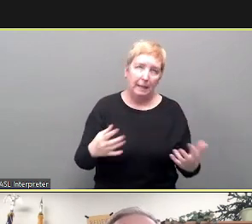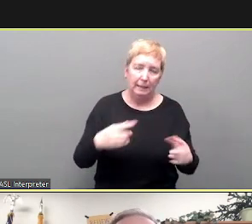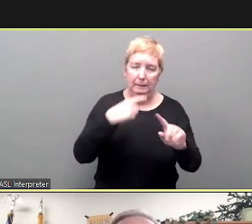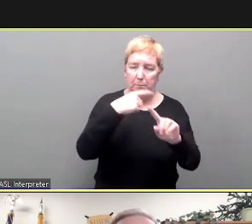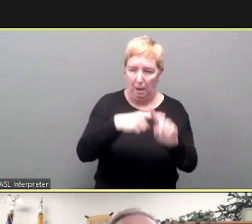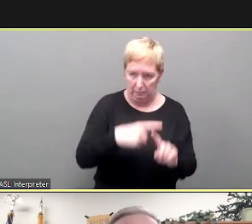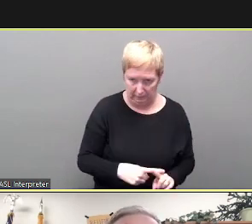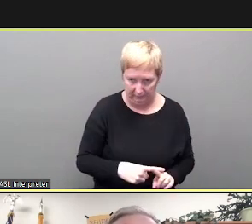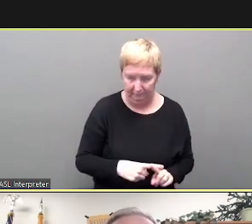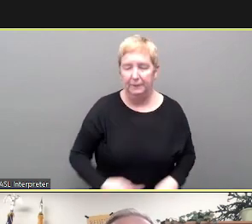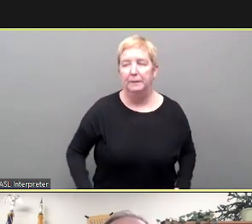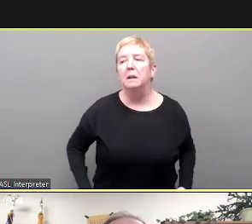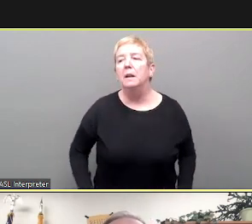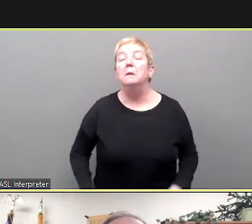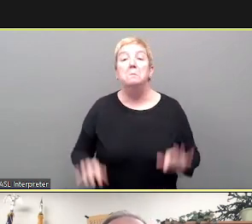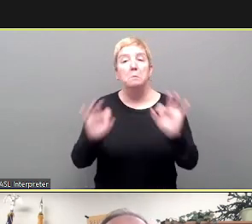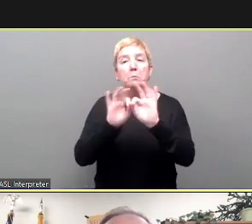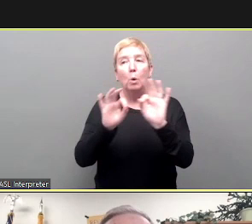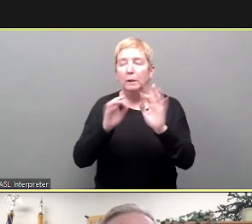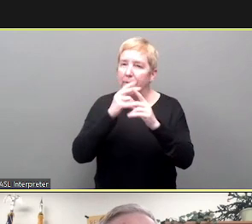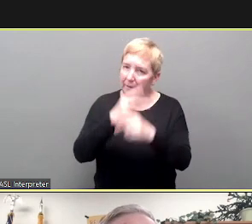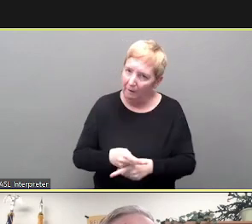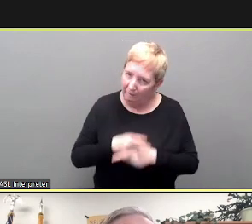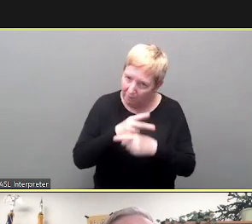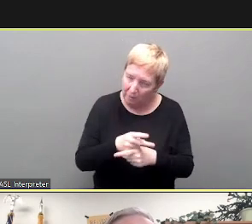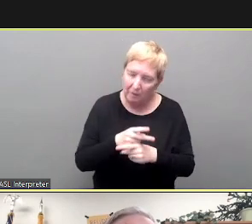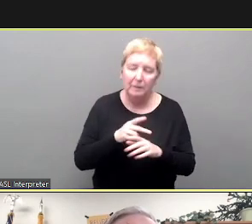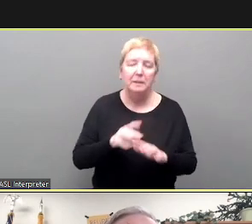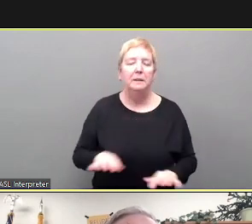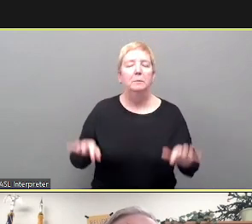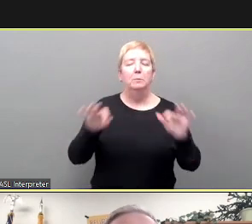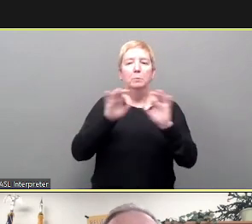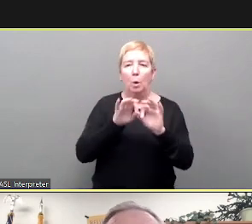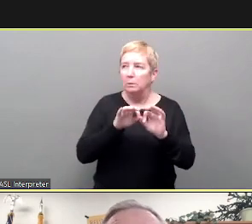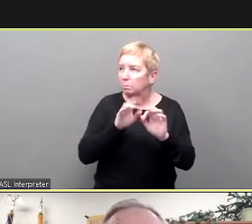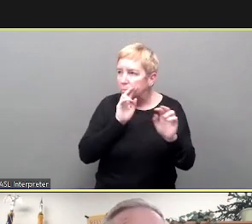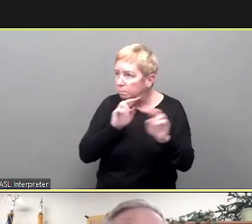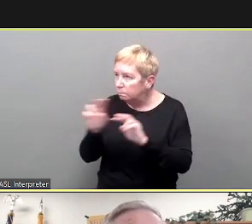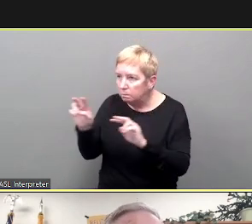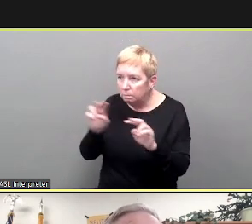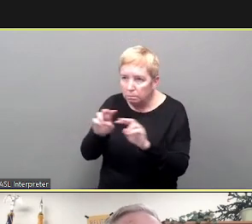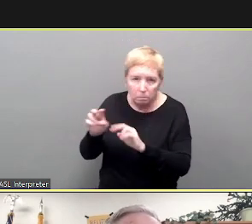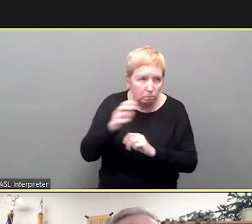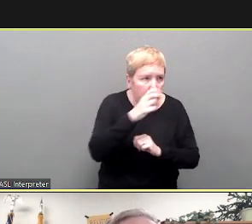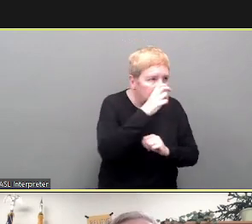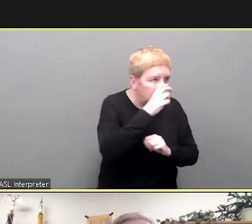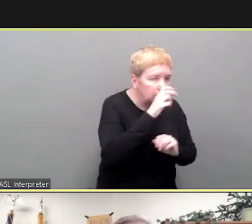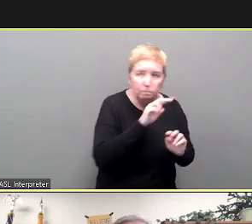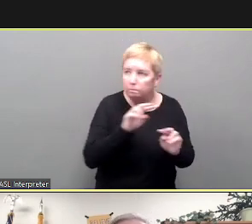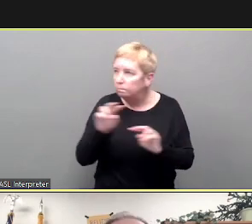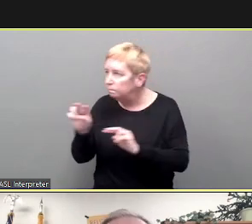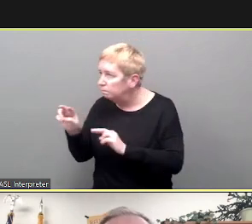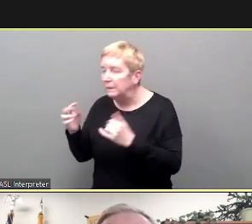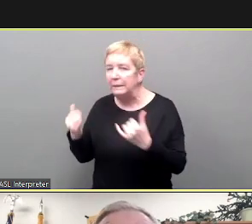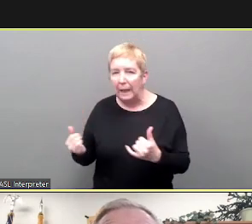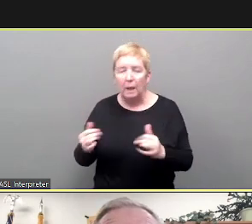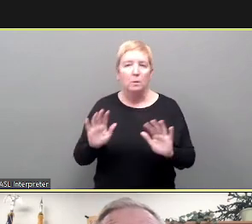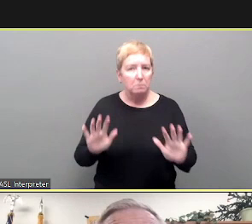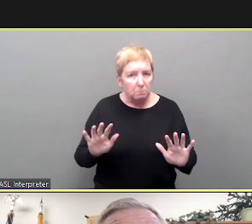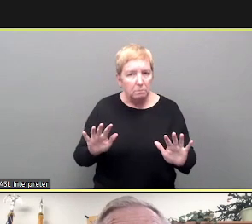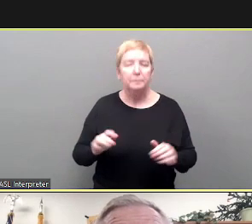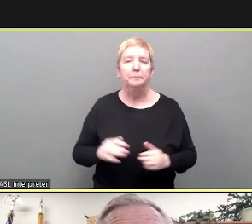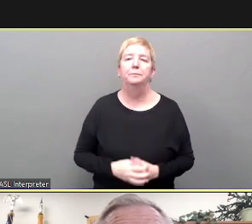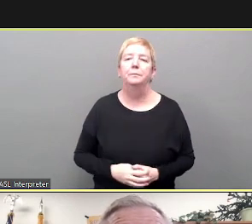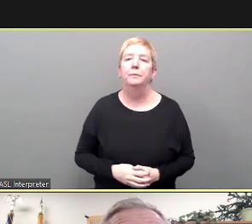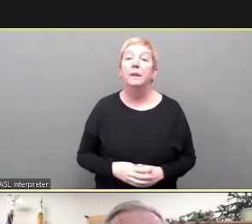caution, be careful, be watchful. COVID is everywhere right now. Great progress on vaccines.